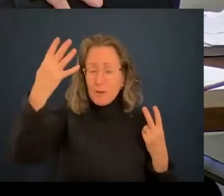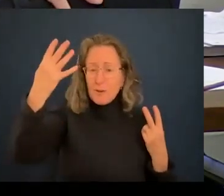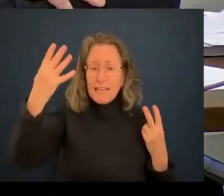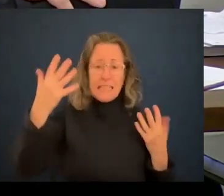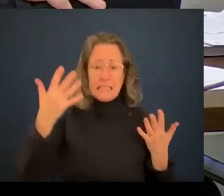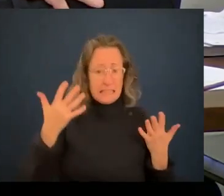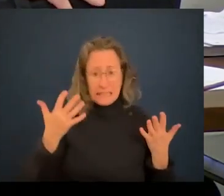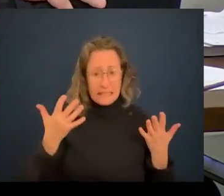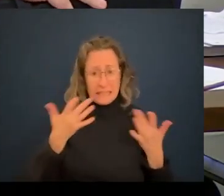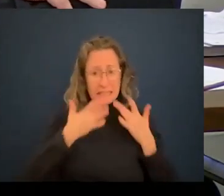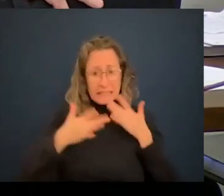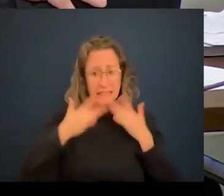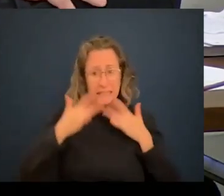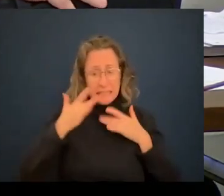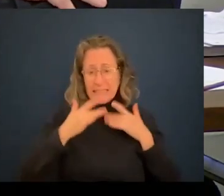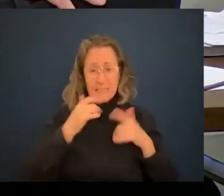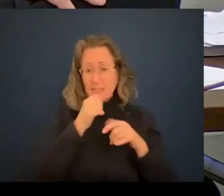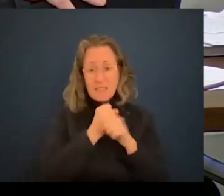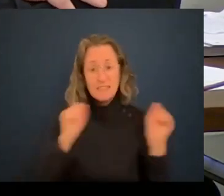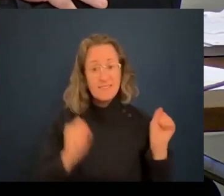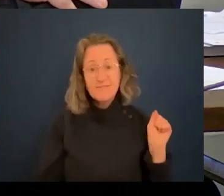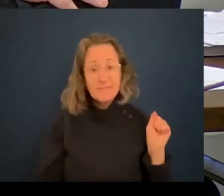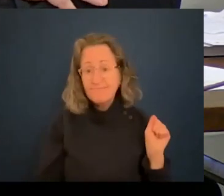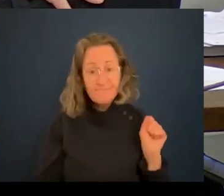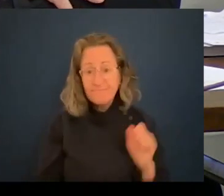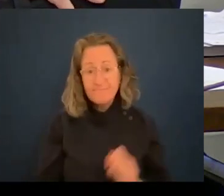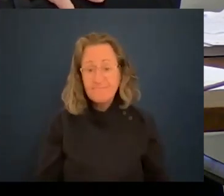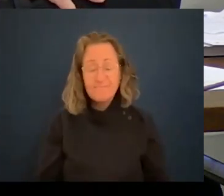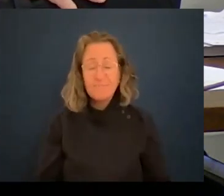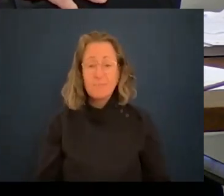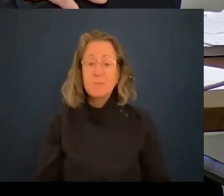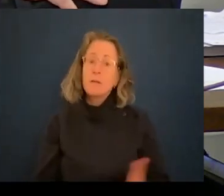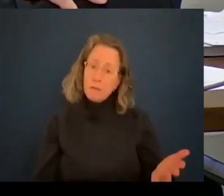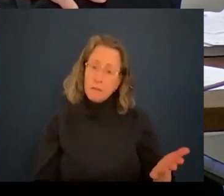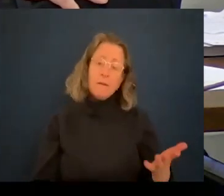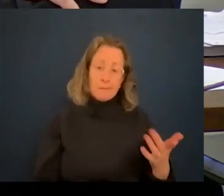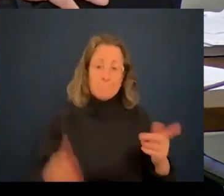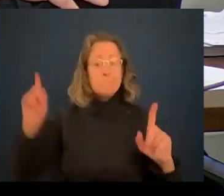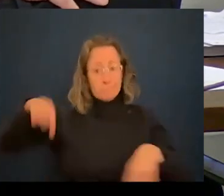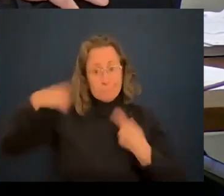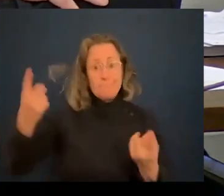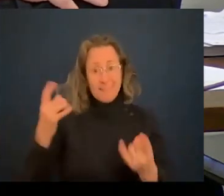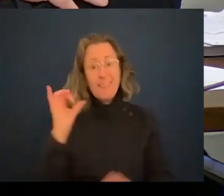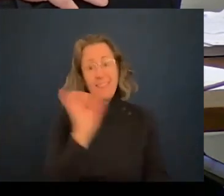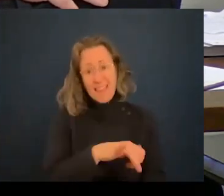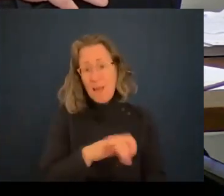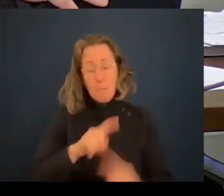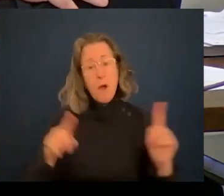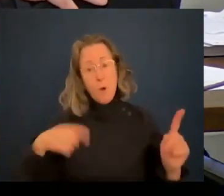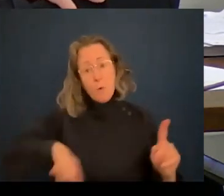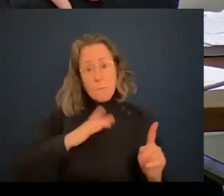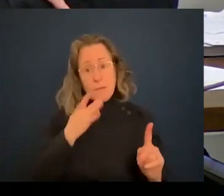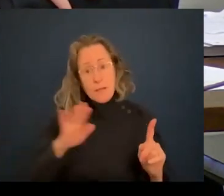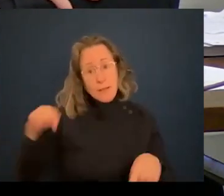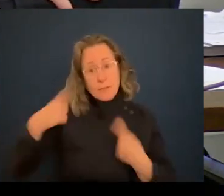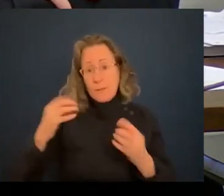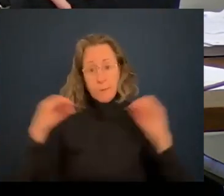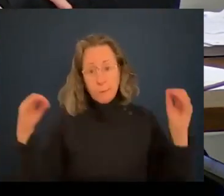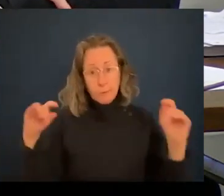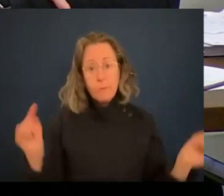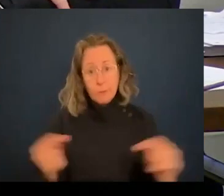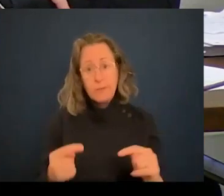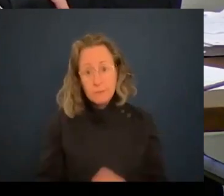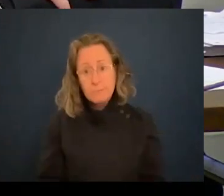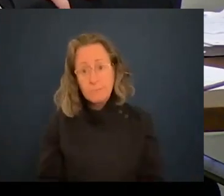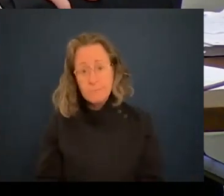a situation that's that's not safe um how we've been doing it yes and we've been lucky so